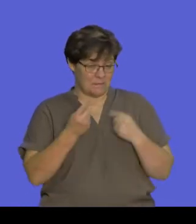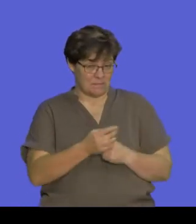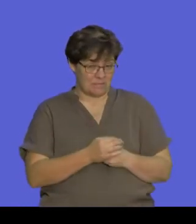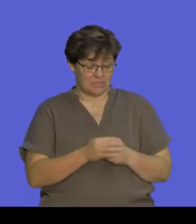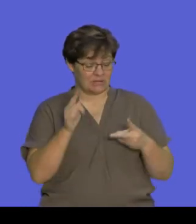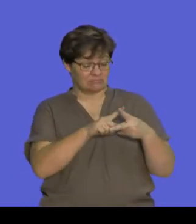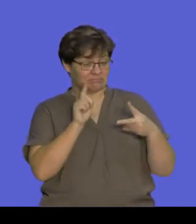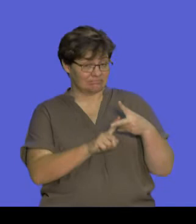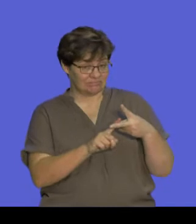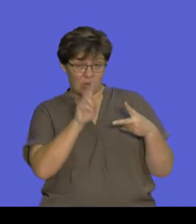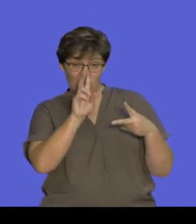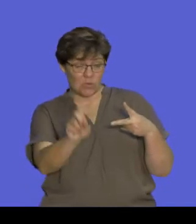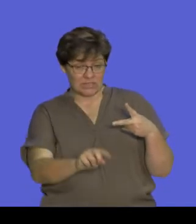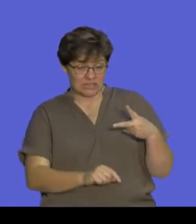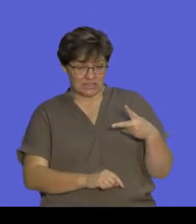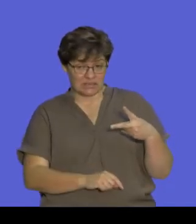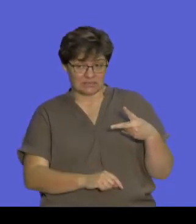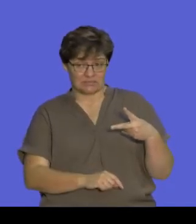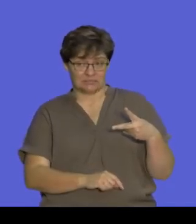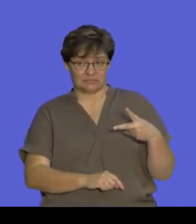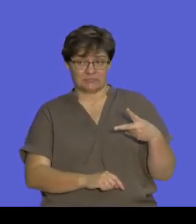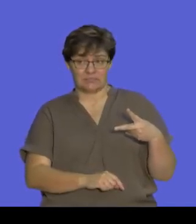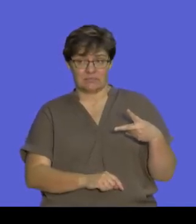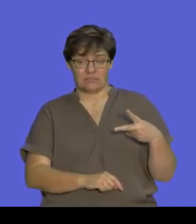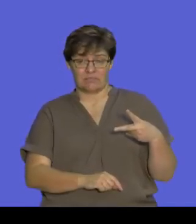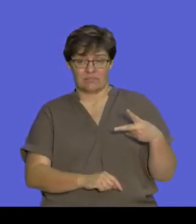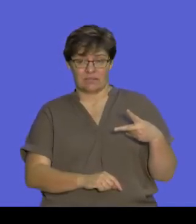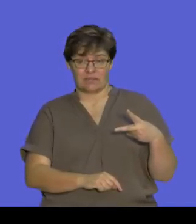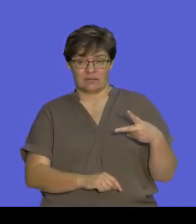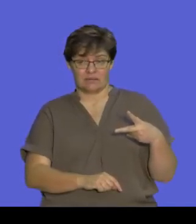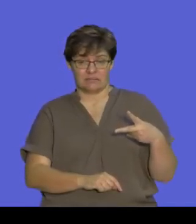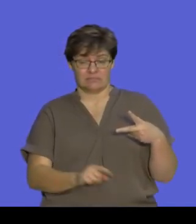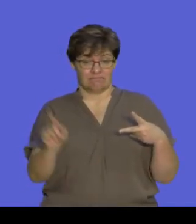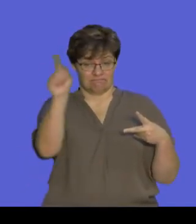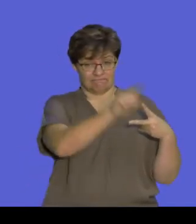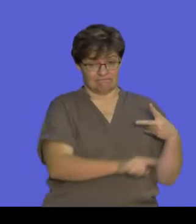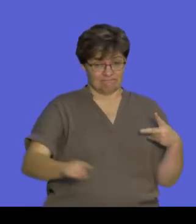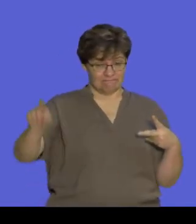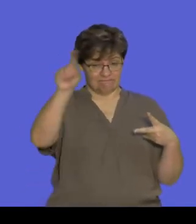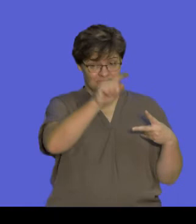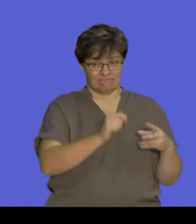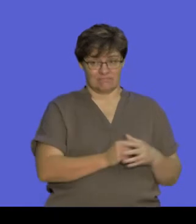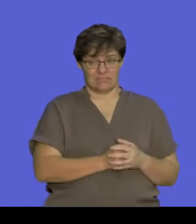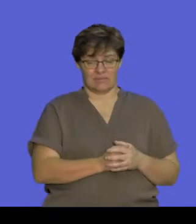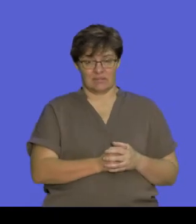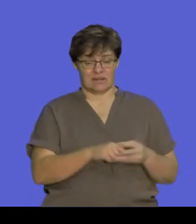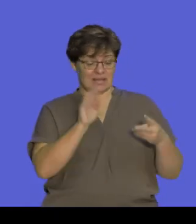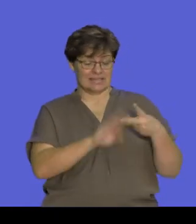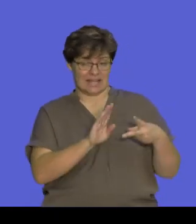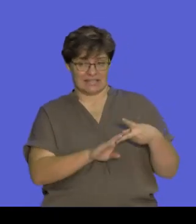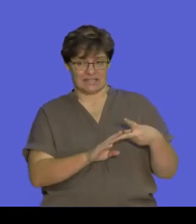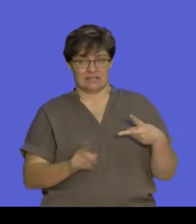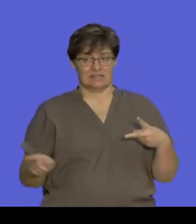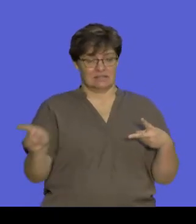going to look at are these ones here. The ones that are that, and this one that